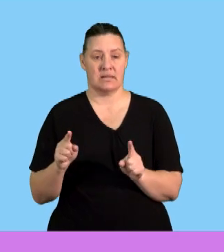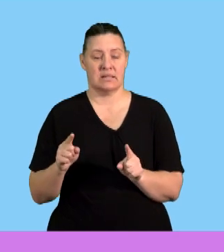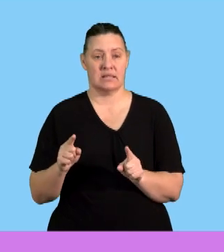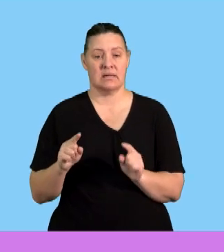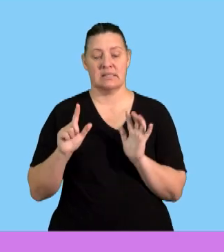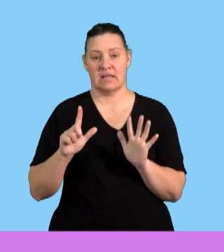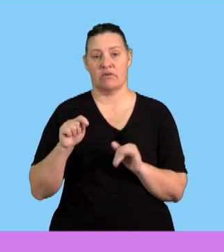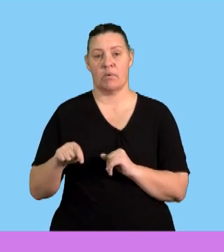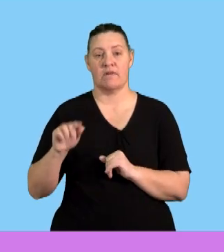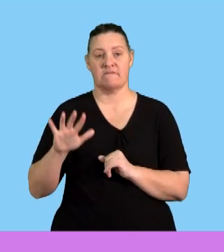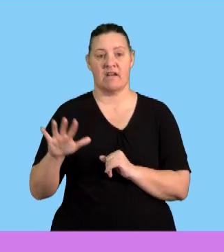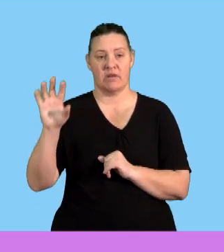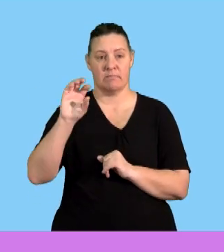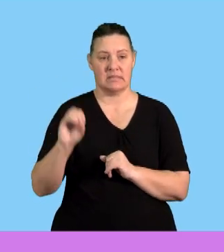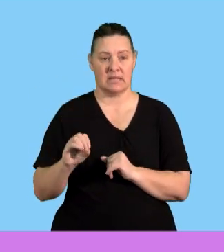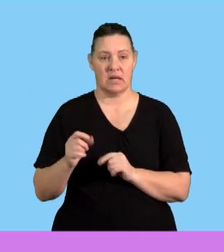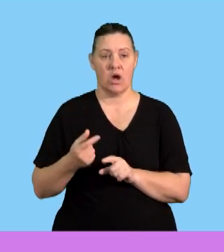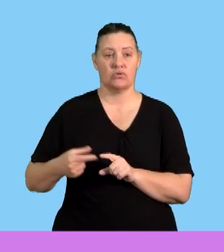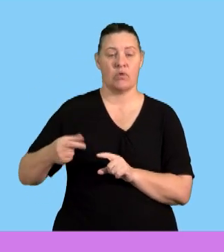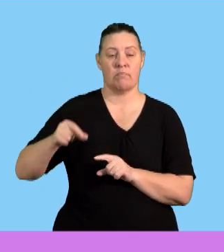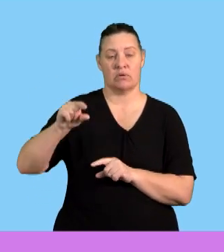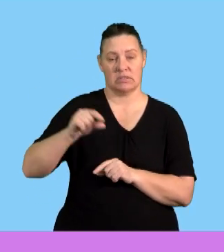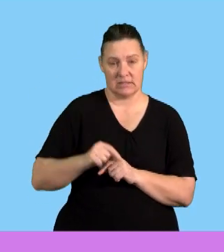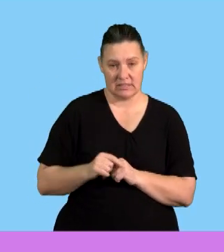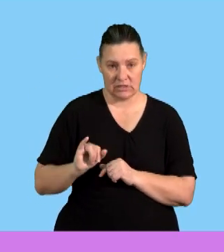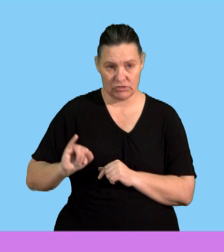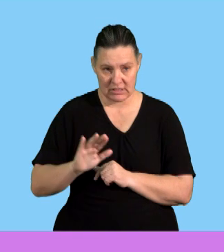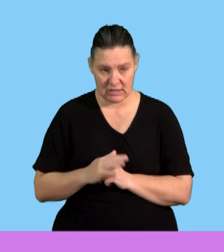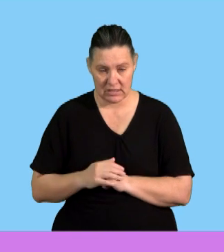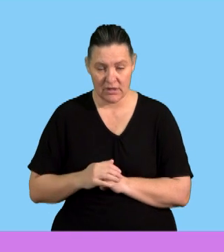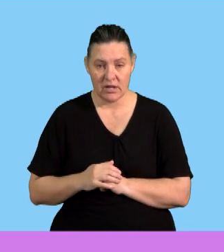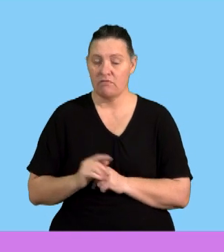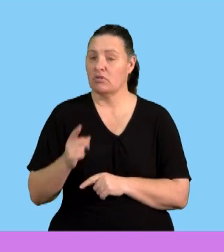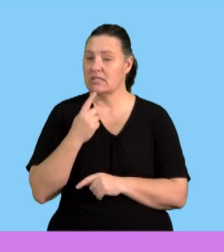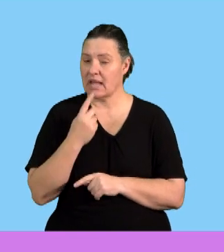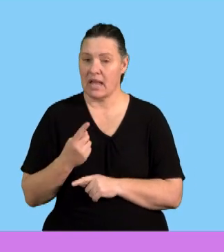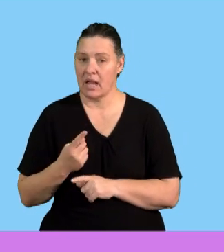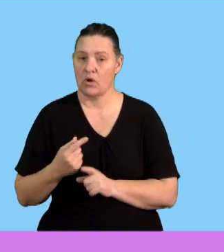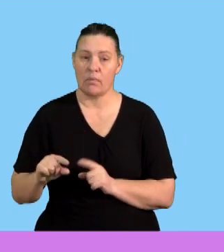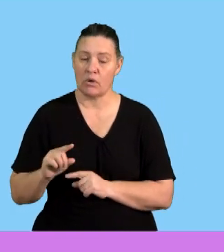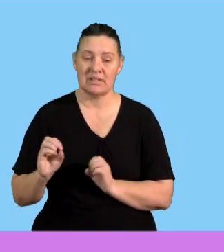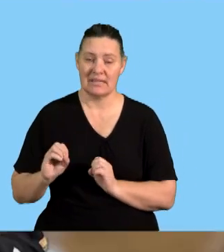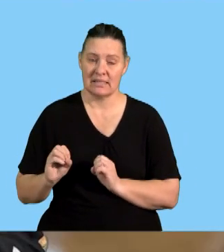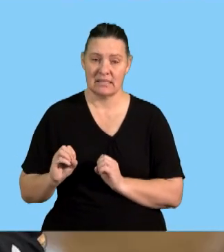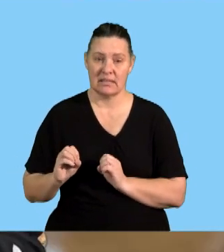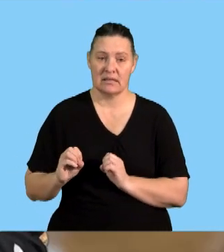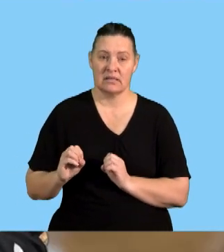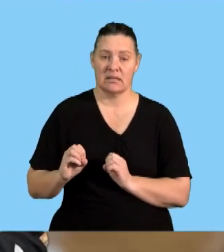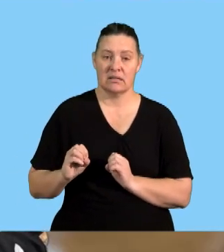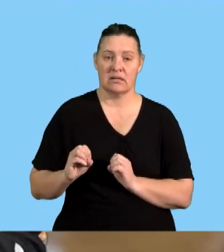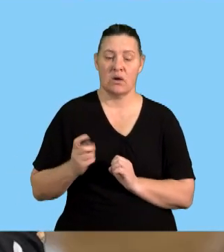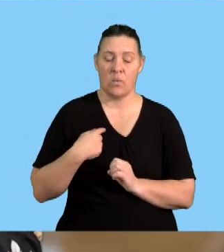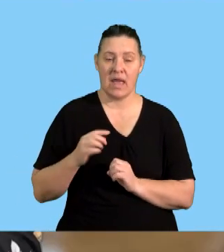at 7.5% compound interest. And remember, the moment they don't say compounded